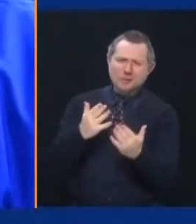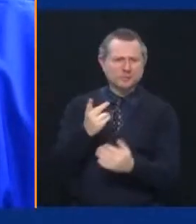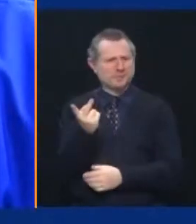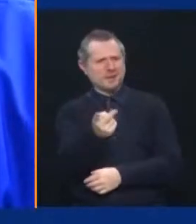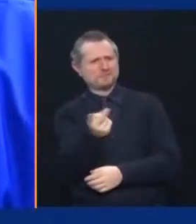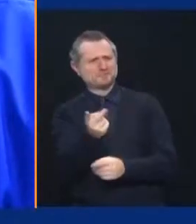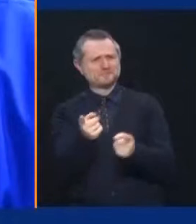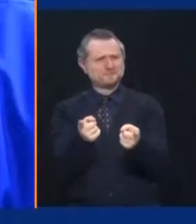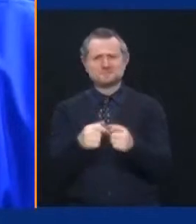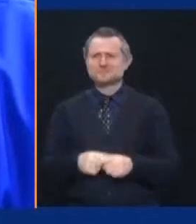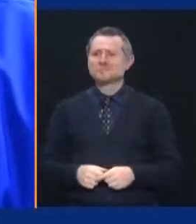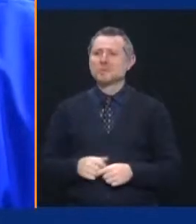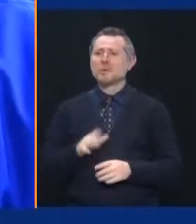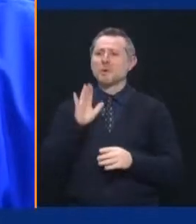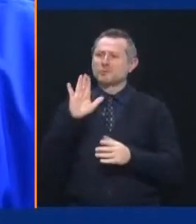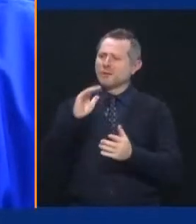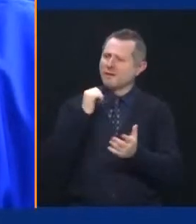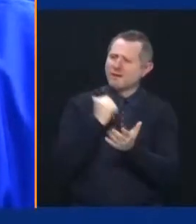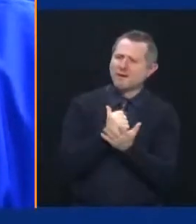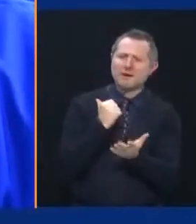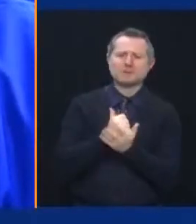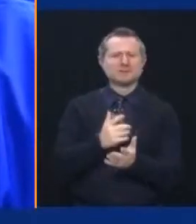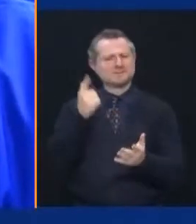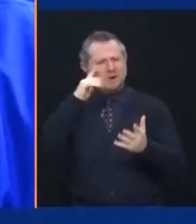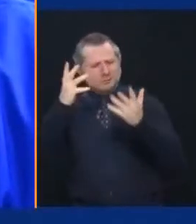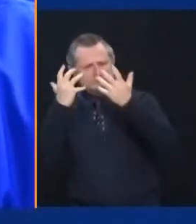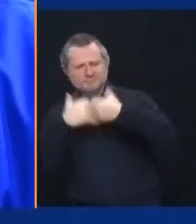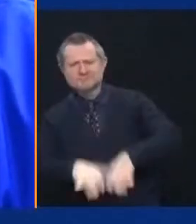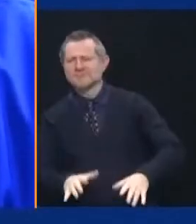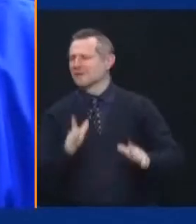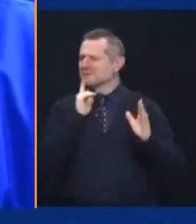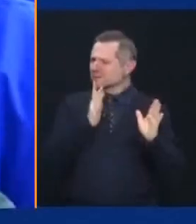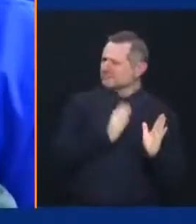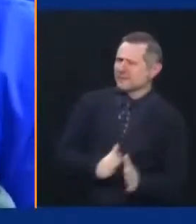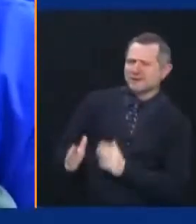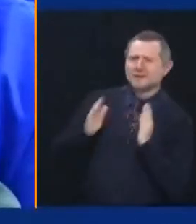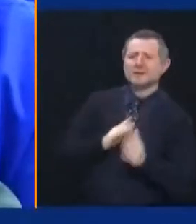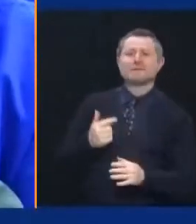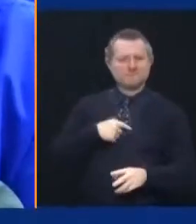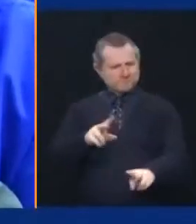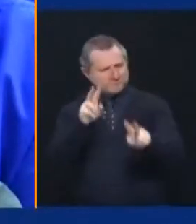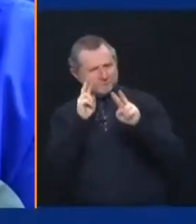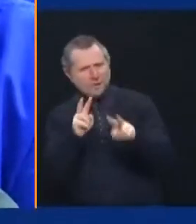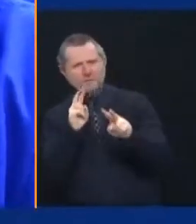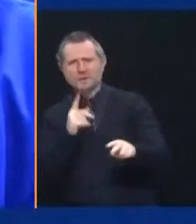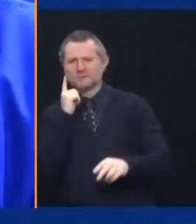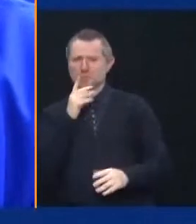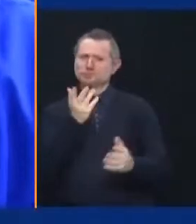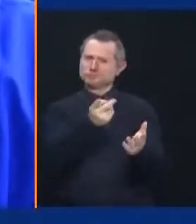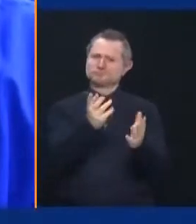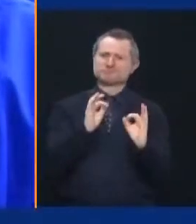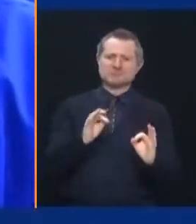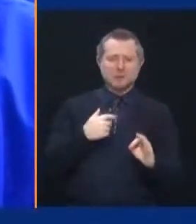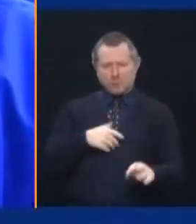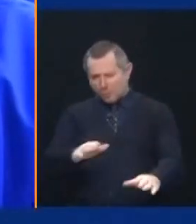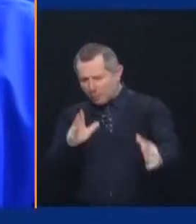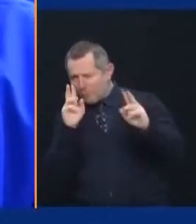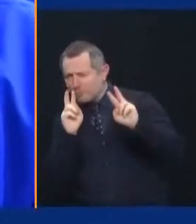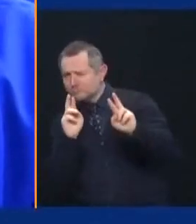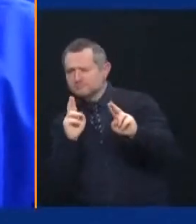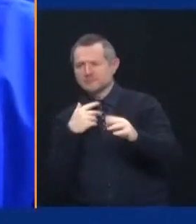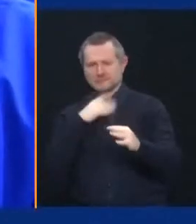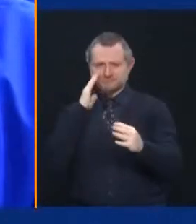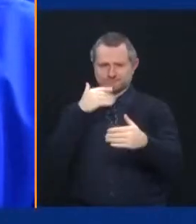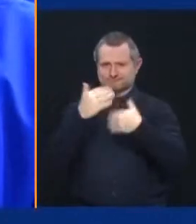for all the help in putting together this plan. I look forward to seeing you out there. We'll keep our fingers crossed.